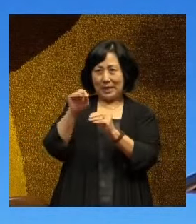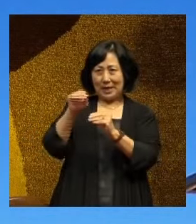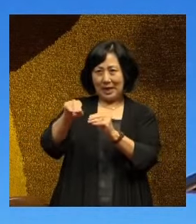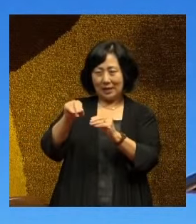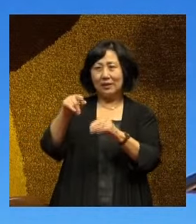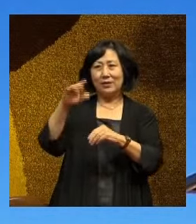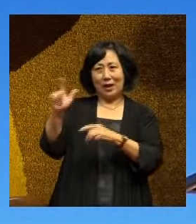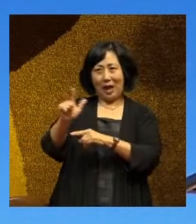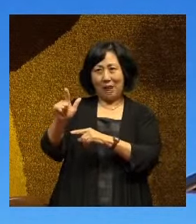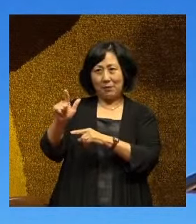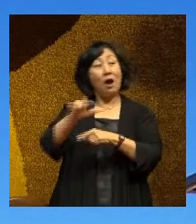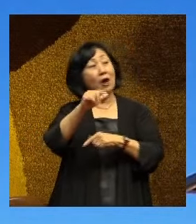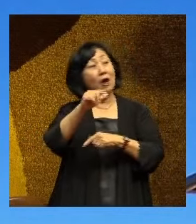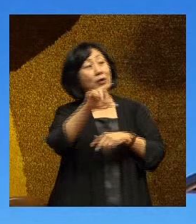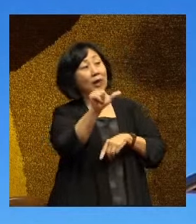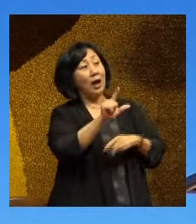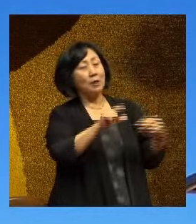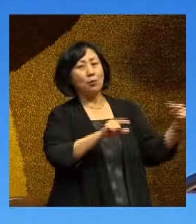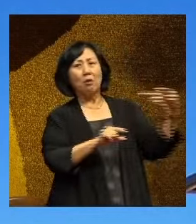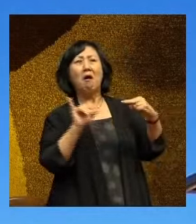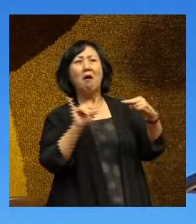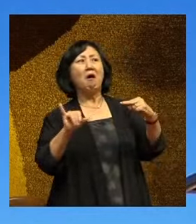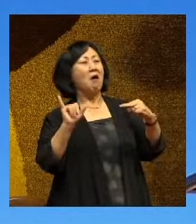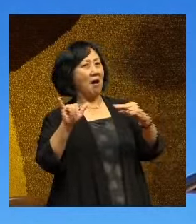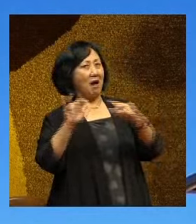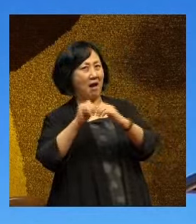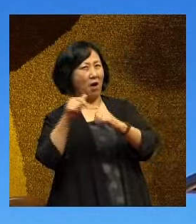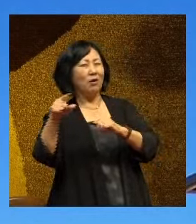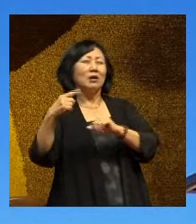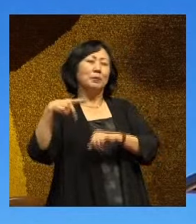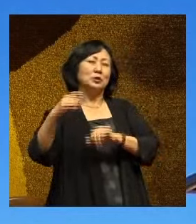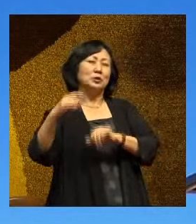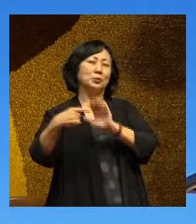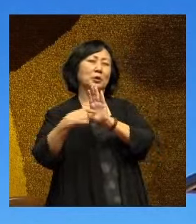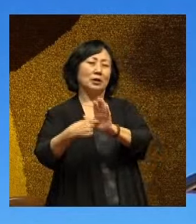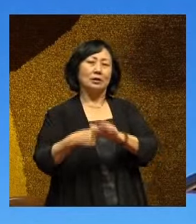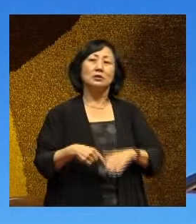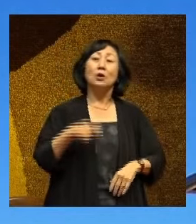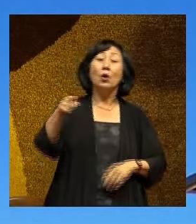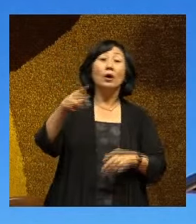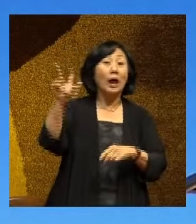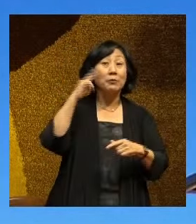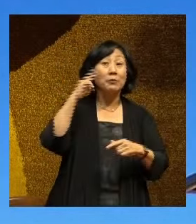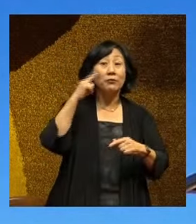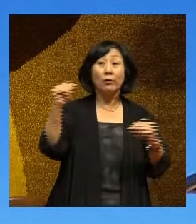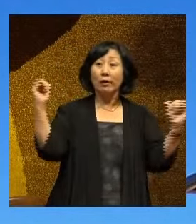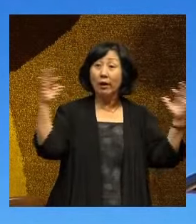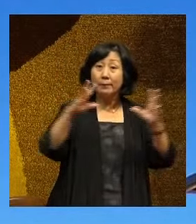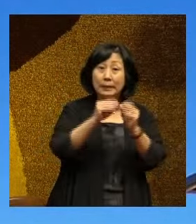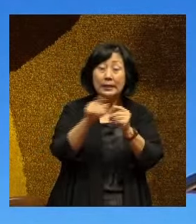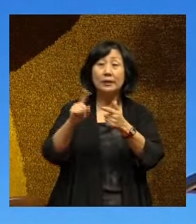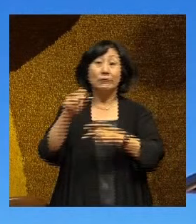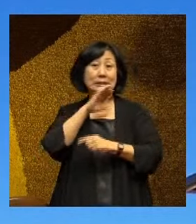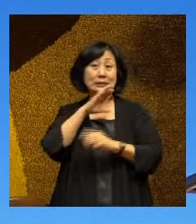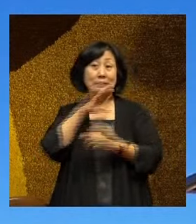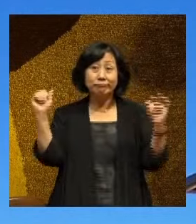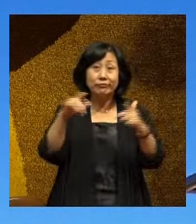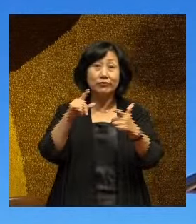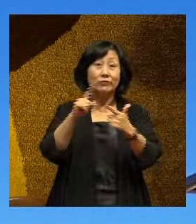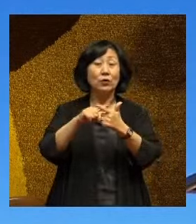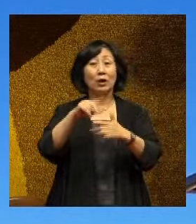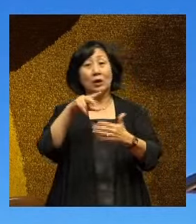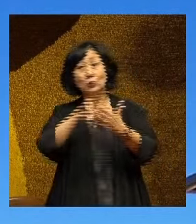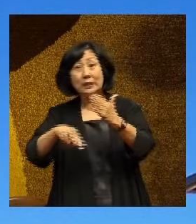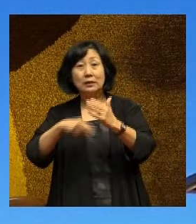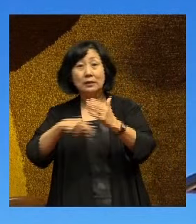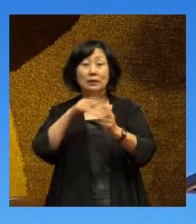house early learning centers as well as gathering places for our kupuna. And we want to equip them with